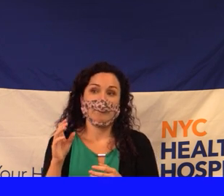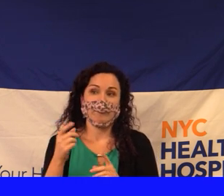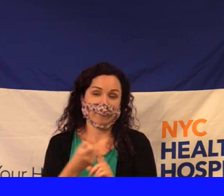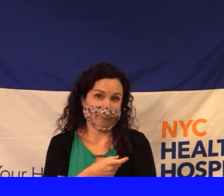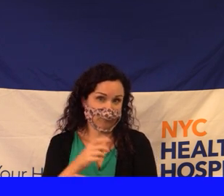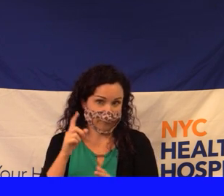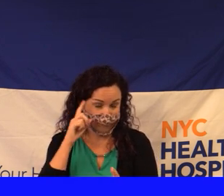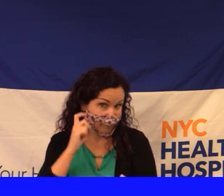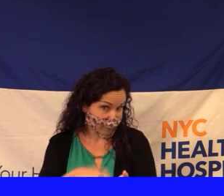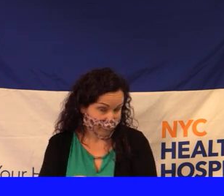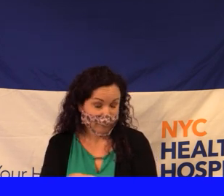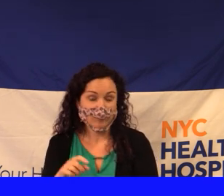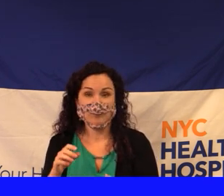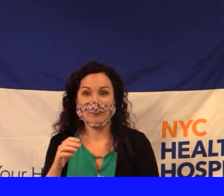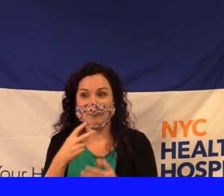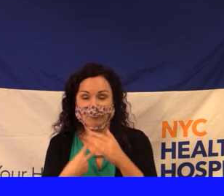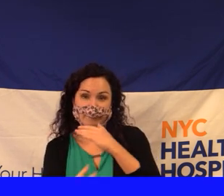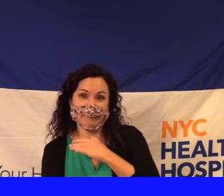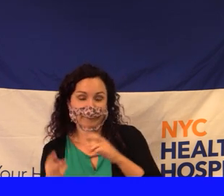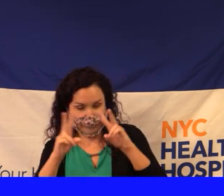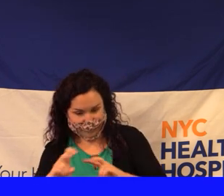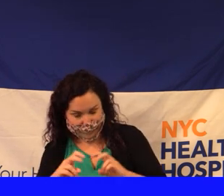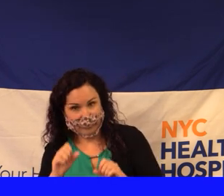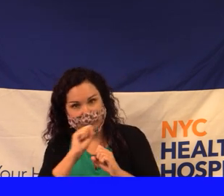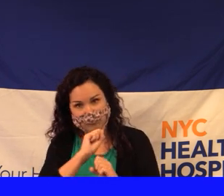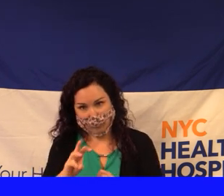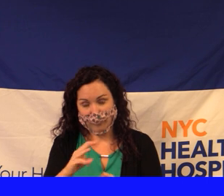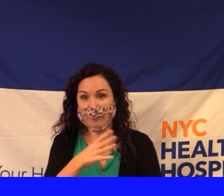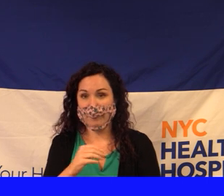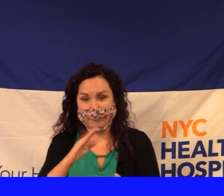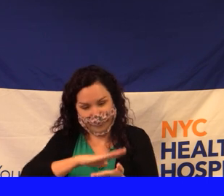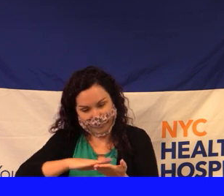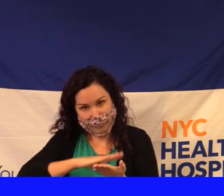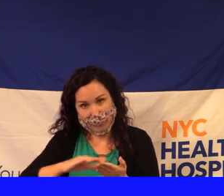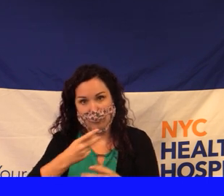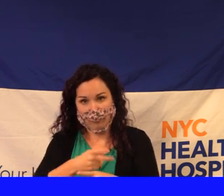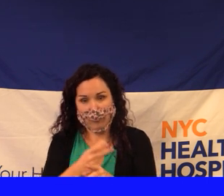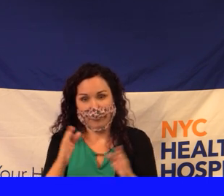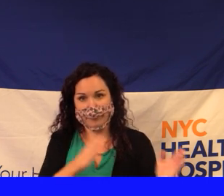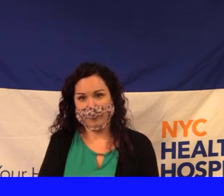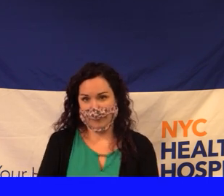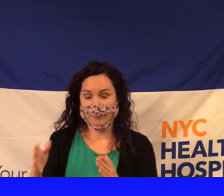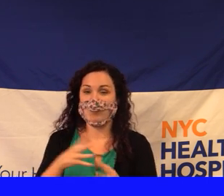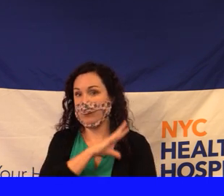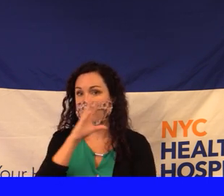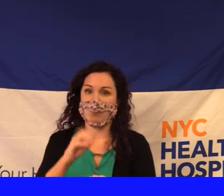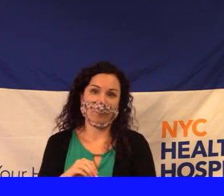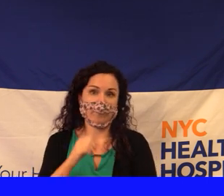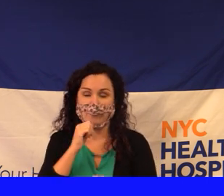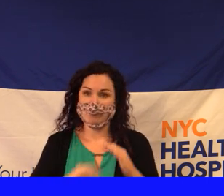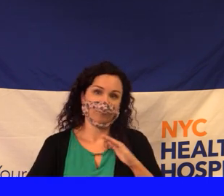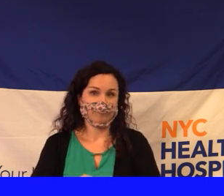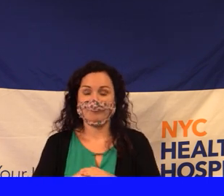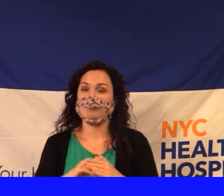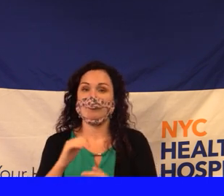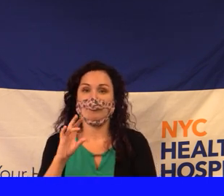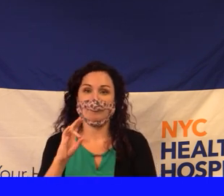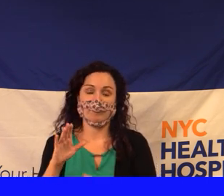detection, predictive analytic software, and sterile product preparation with total amount not to